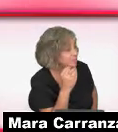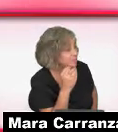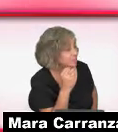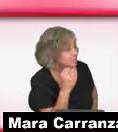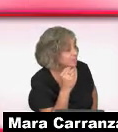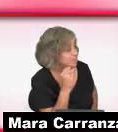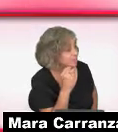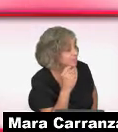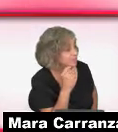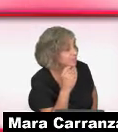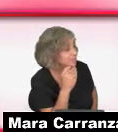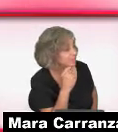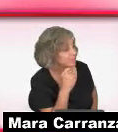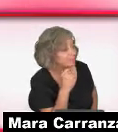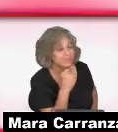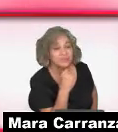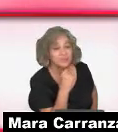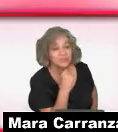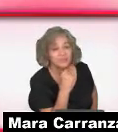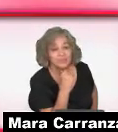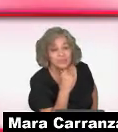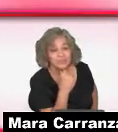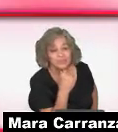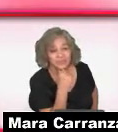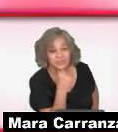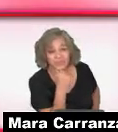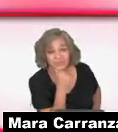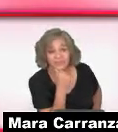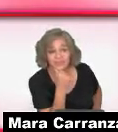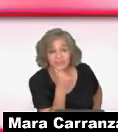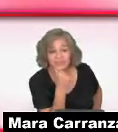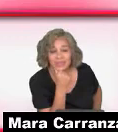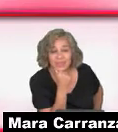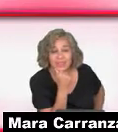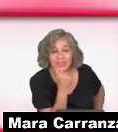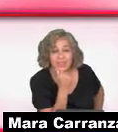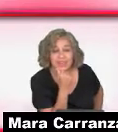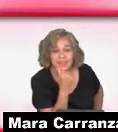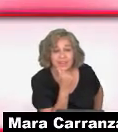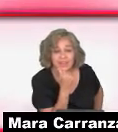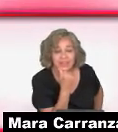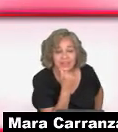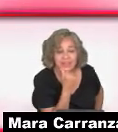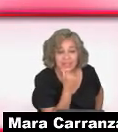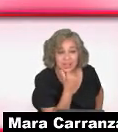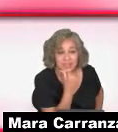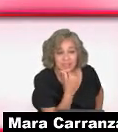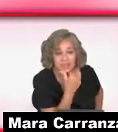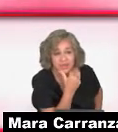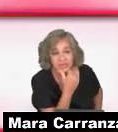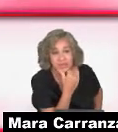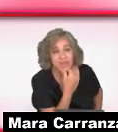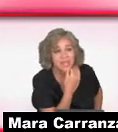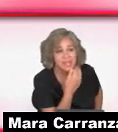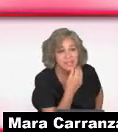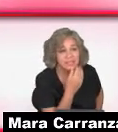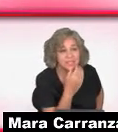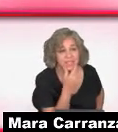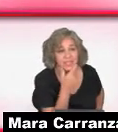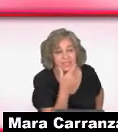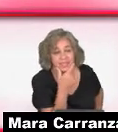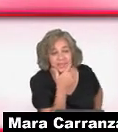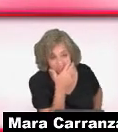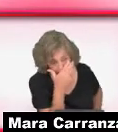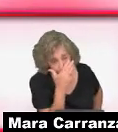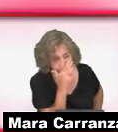compañeros de otros canales de YouTube, otros medios alternativos. Some alternative media